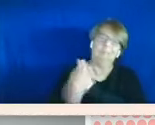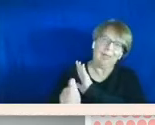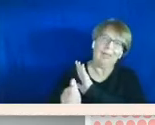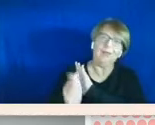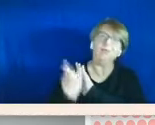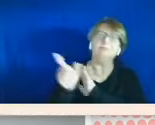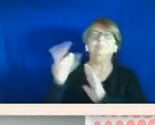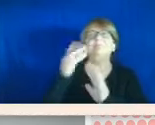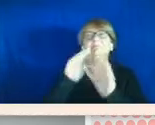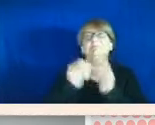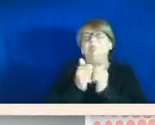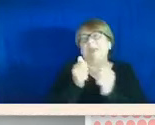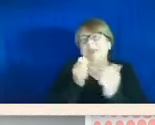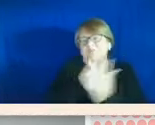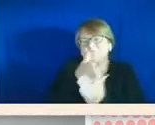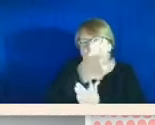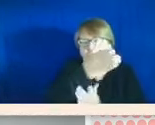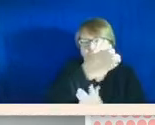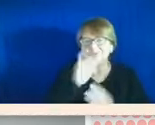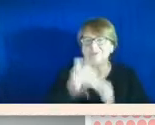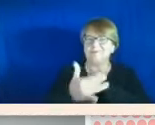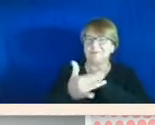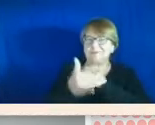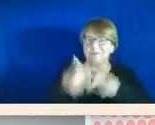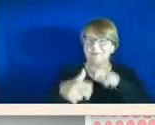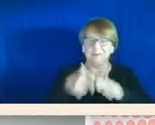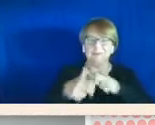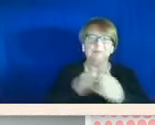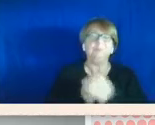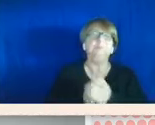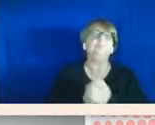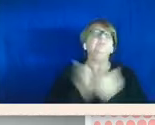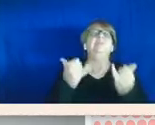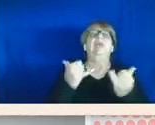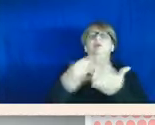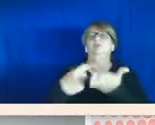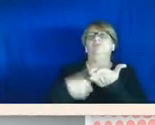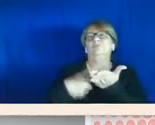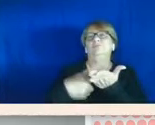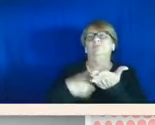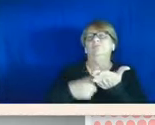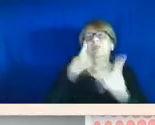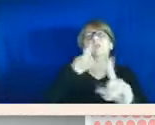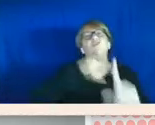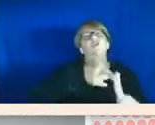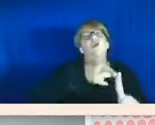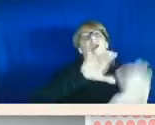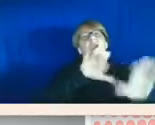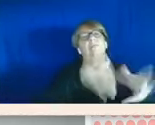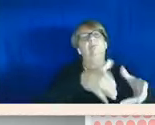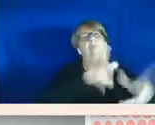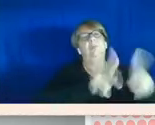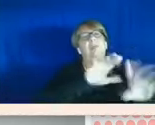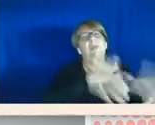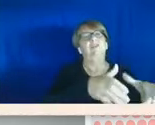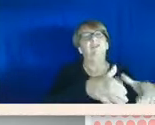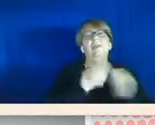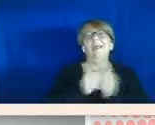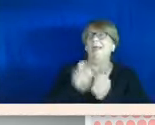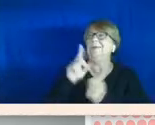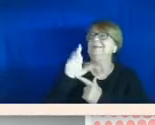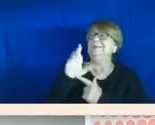get through that. So I wanted to talk a little bit about our target populations and how the Department of Children and Families Substance